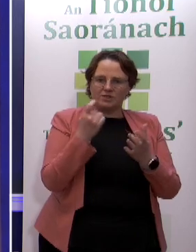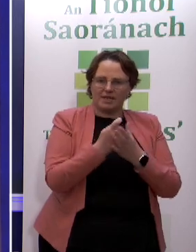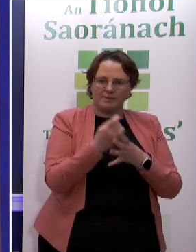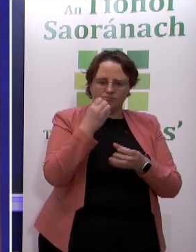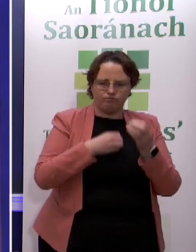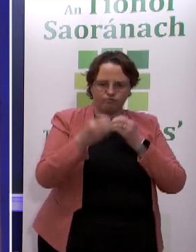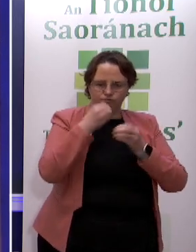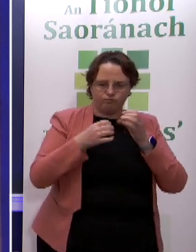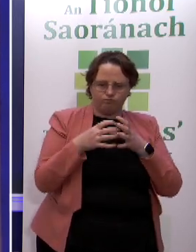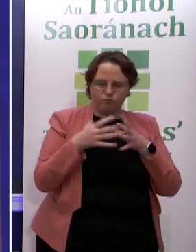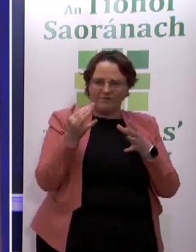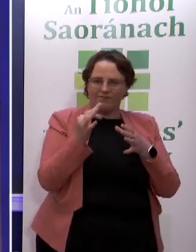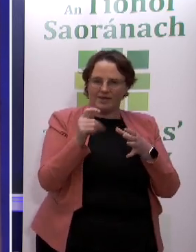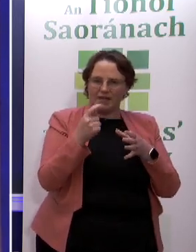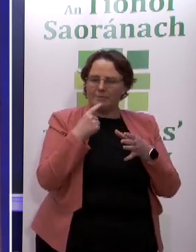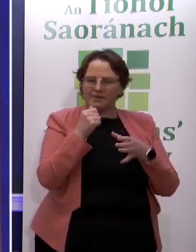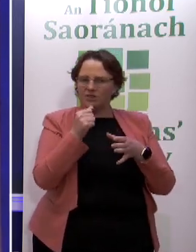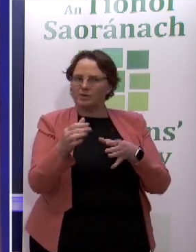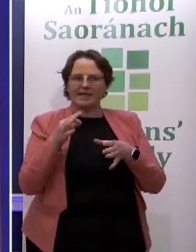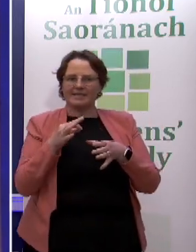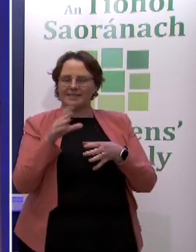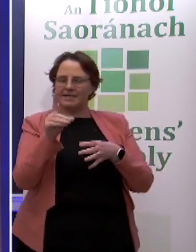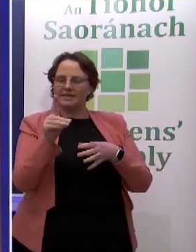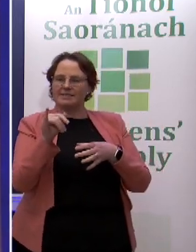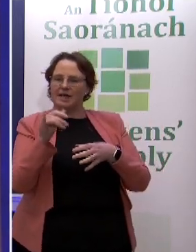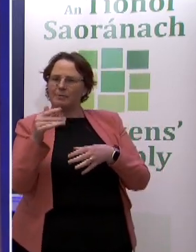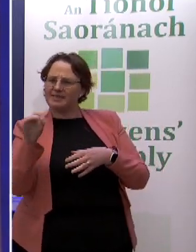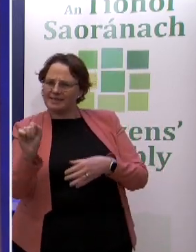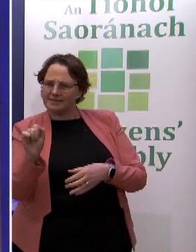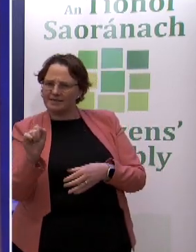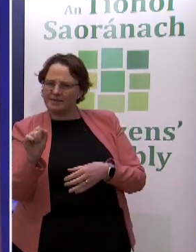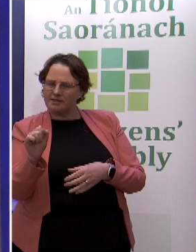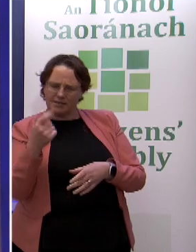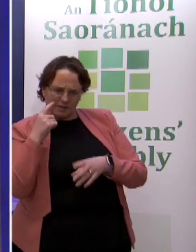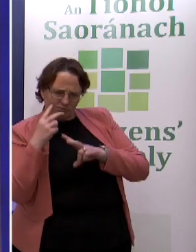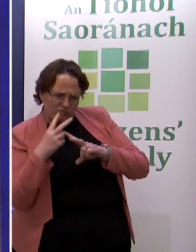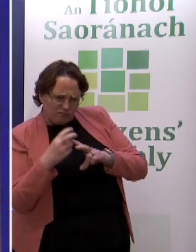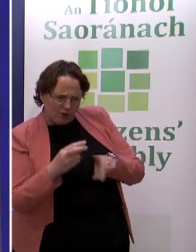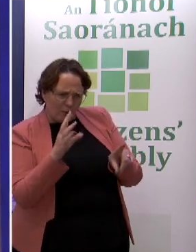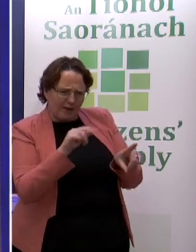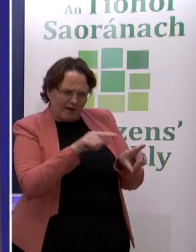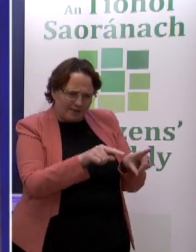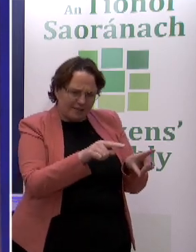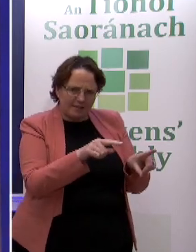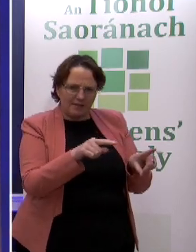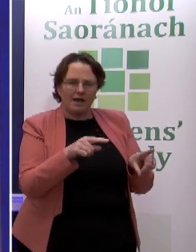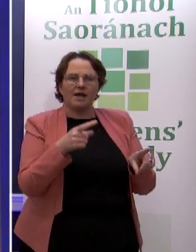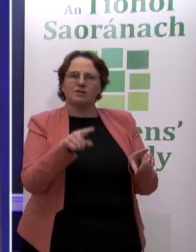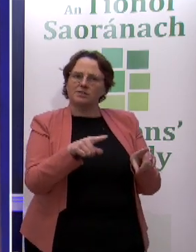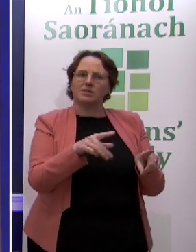fat, but they don't get diabetes, and they're also a model organism for looking into things like